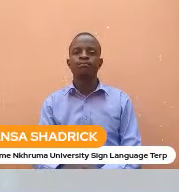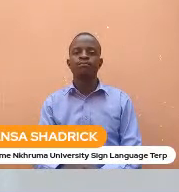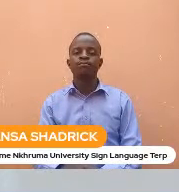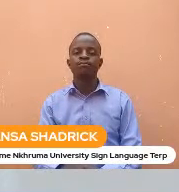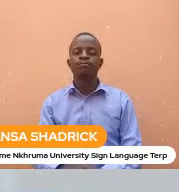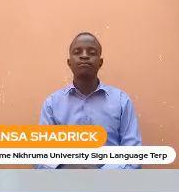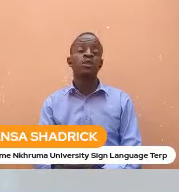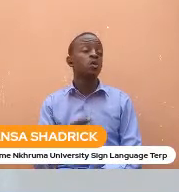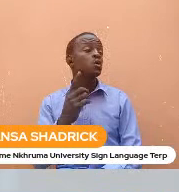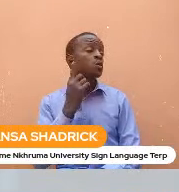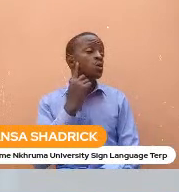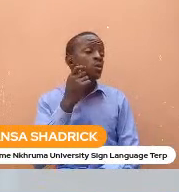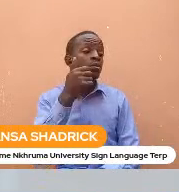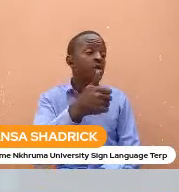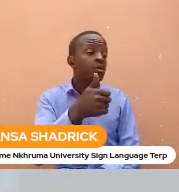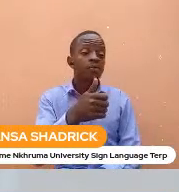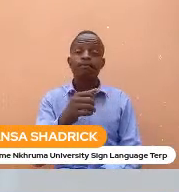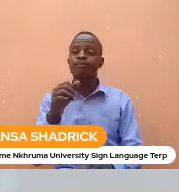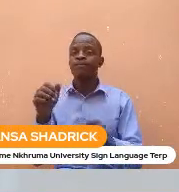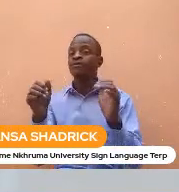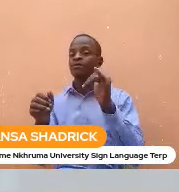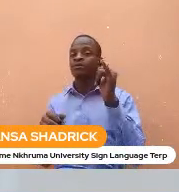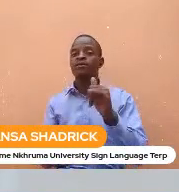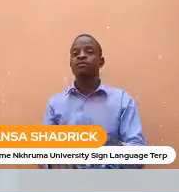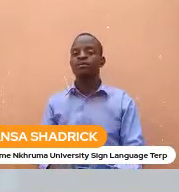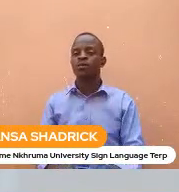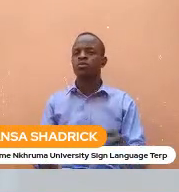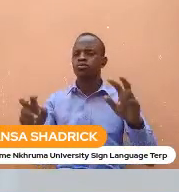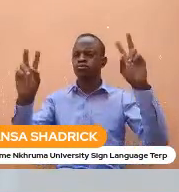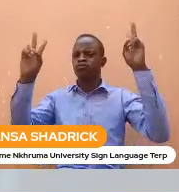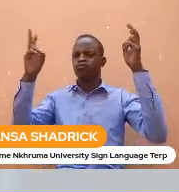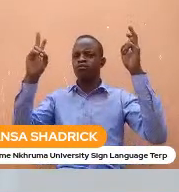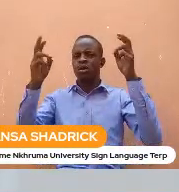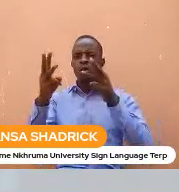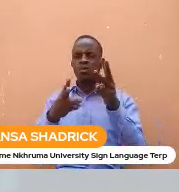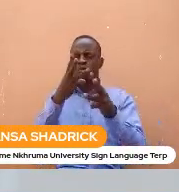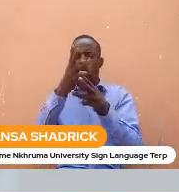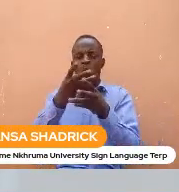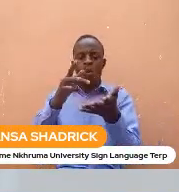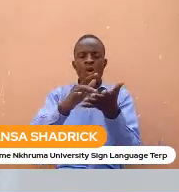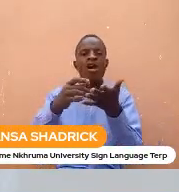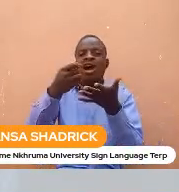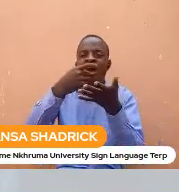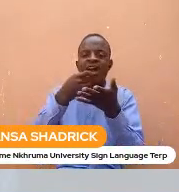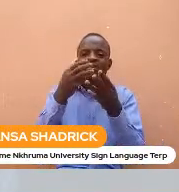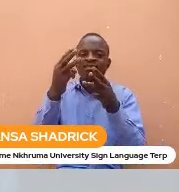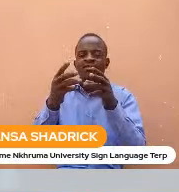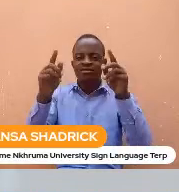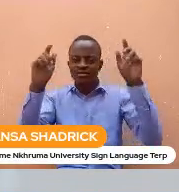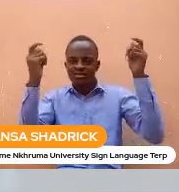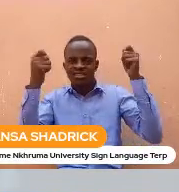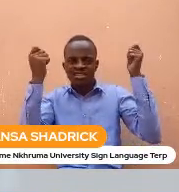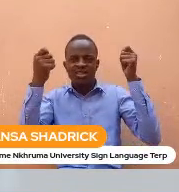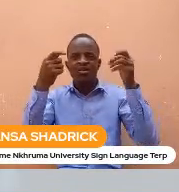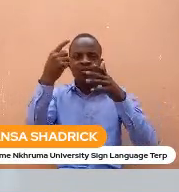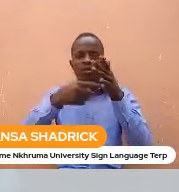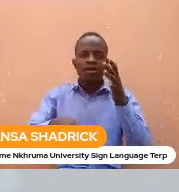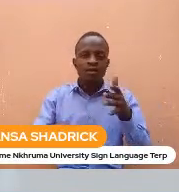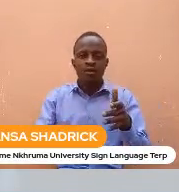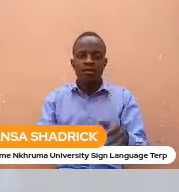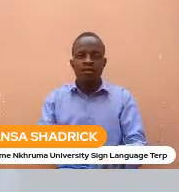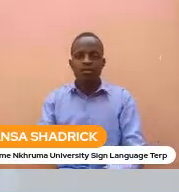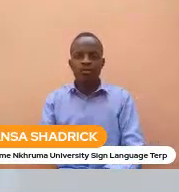Yes, Yeah, yes. this year's theme, World Contraceptive Day theme, was the power of